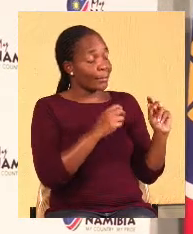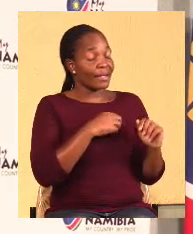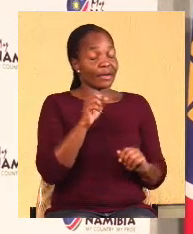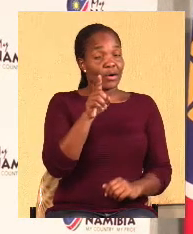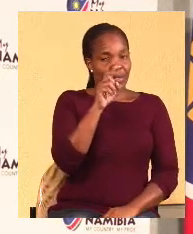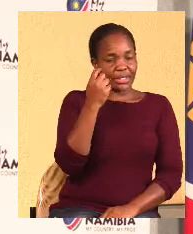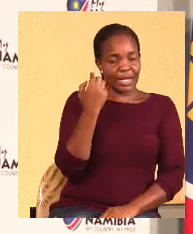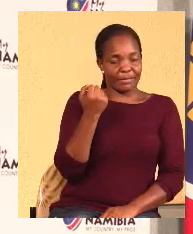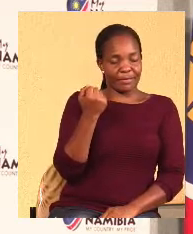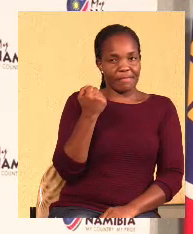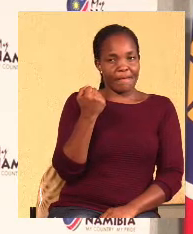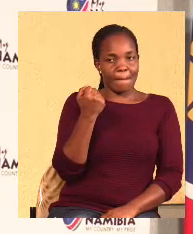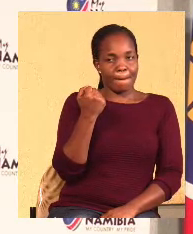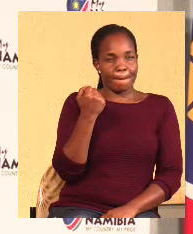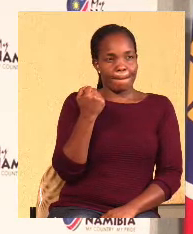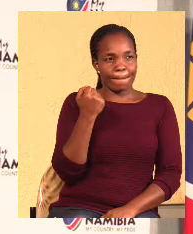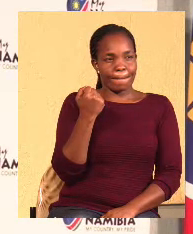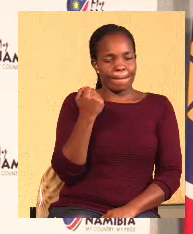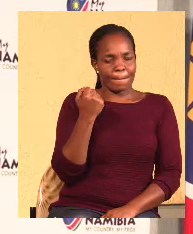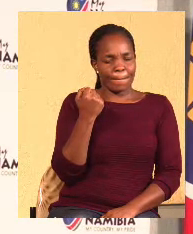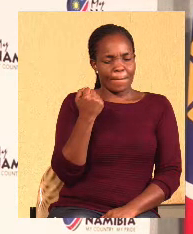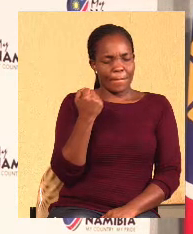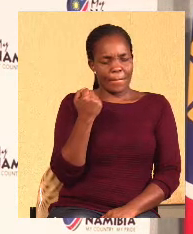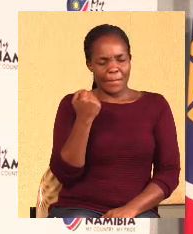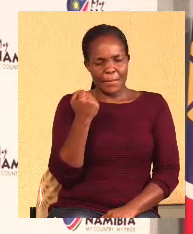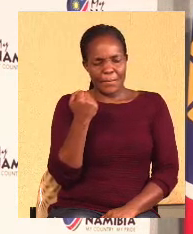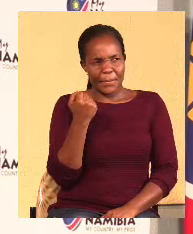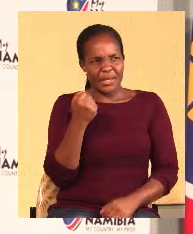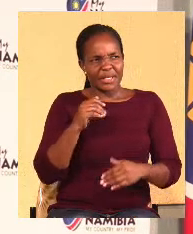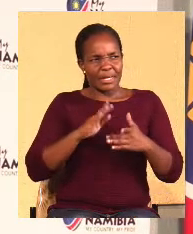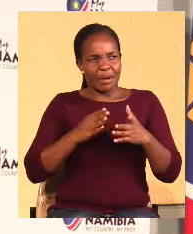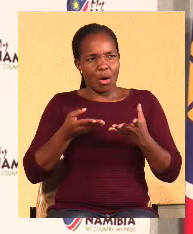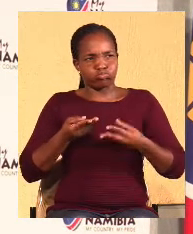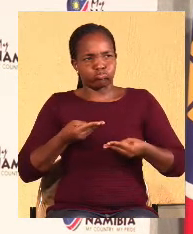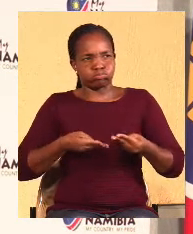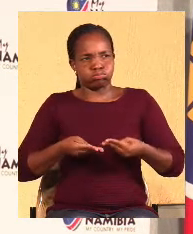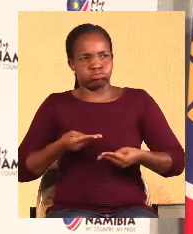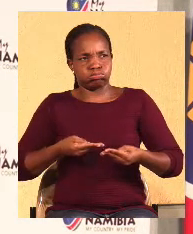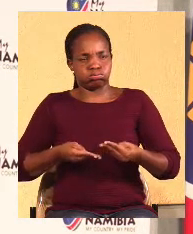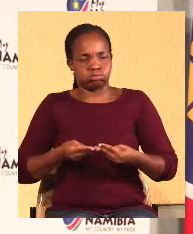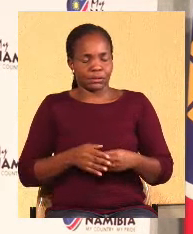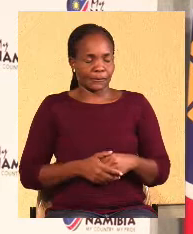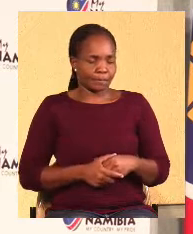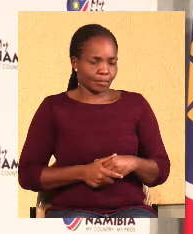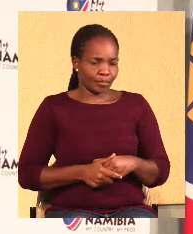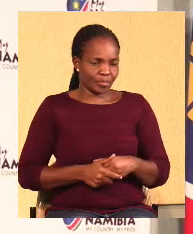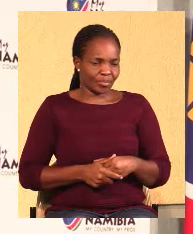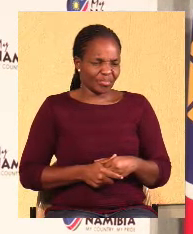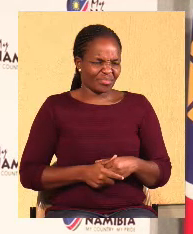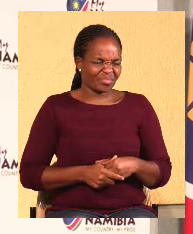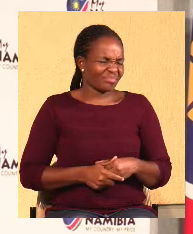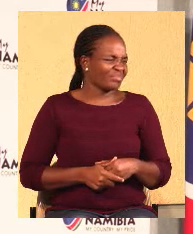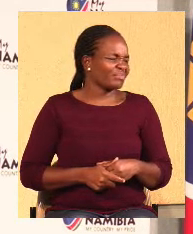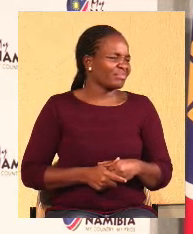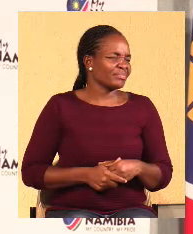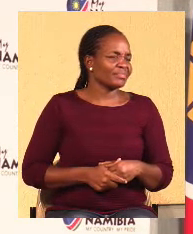question. It's concerning the economy. Wouldn't it be better to keep the borders